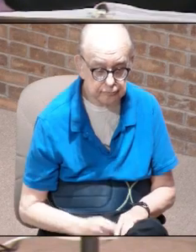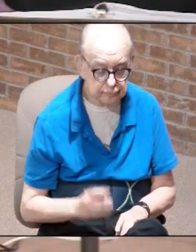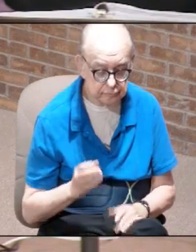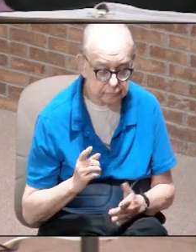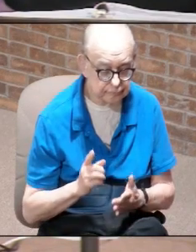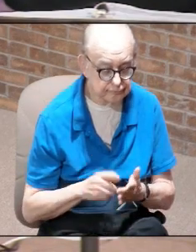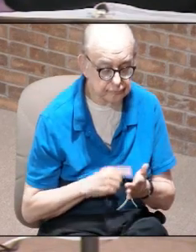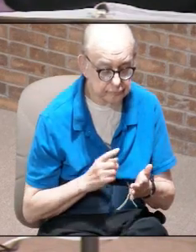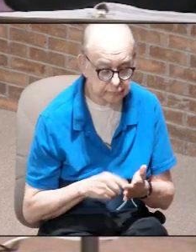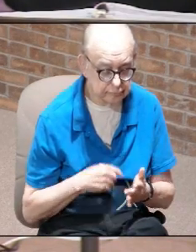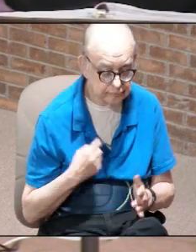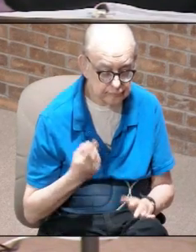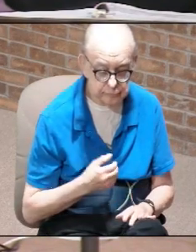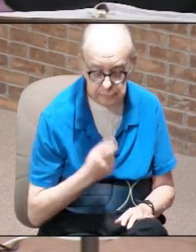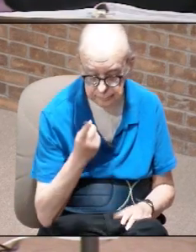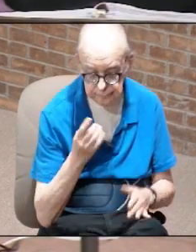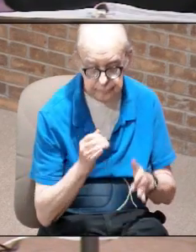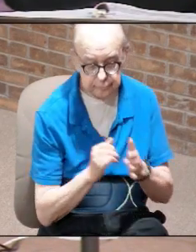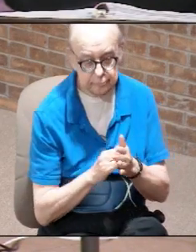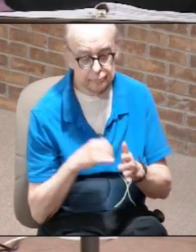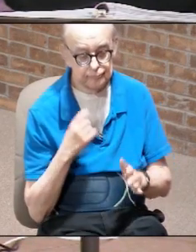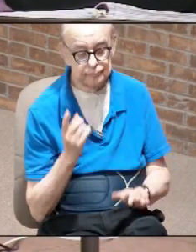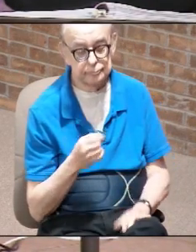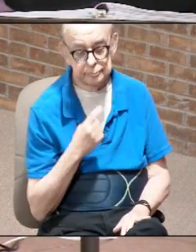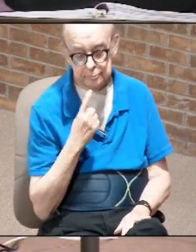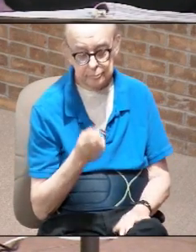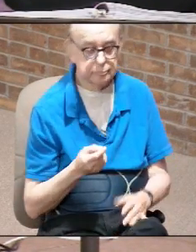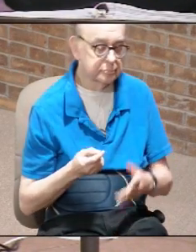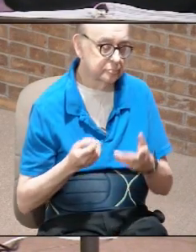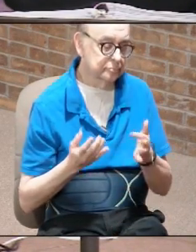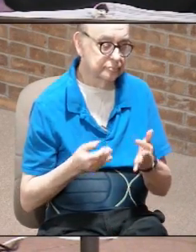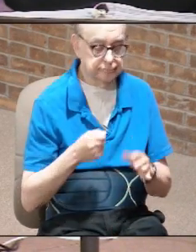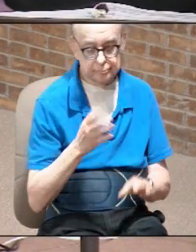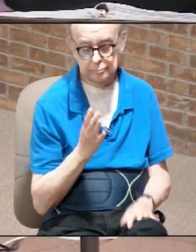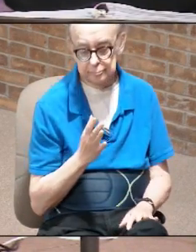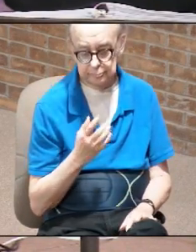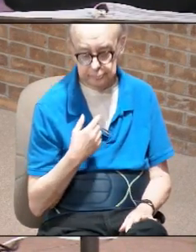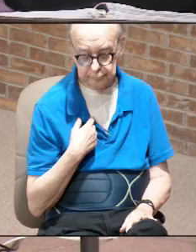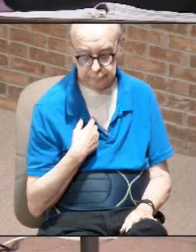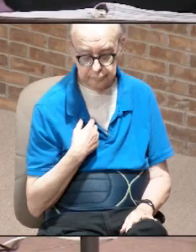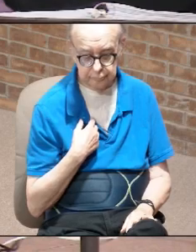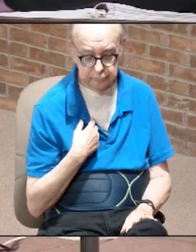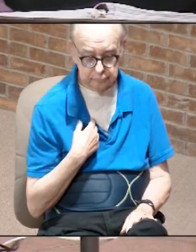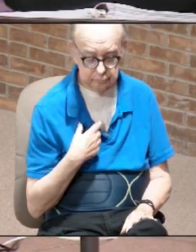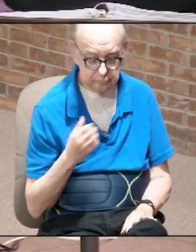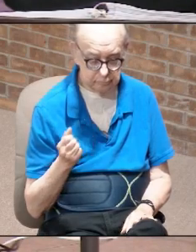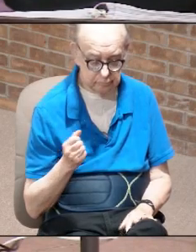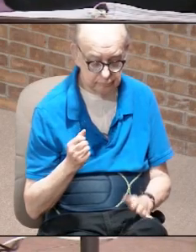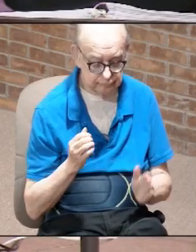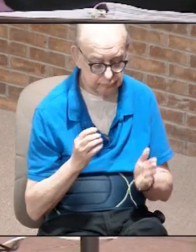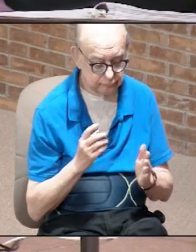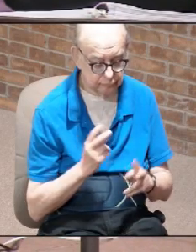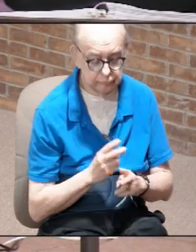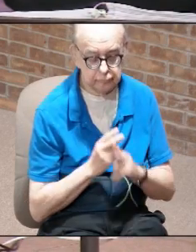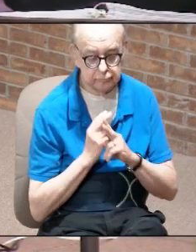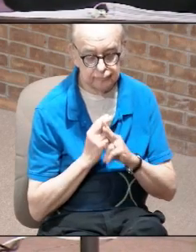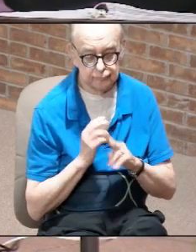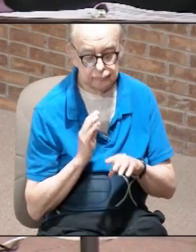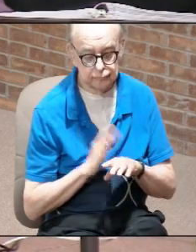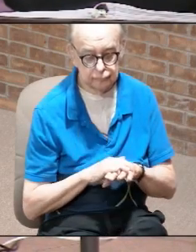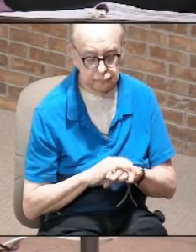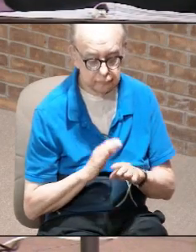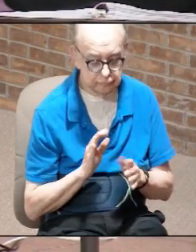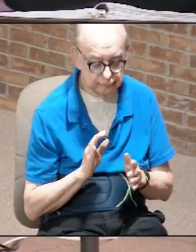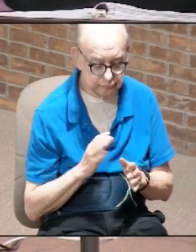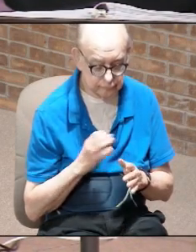And sometimes we don't realize that. We just think, hold on a minute, God, I took out the loan on the car, or